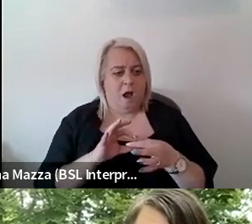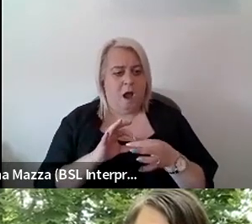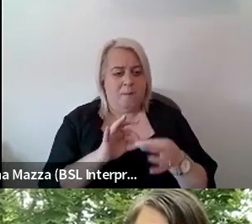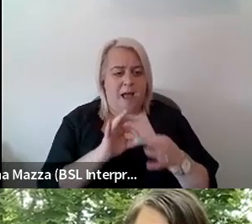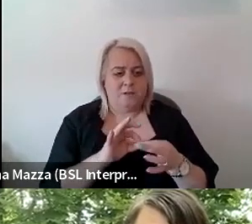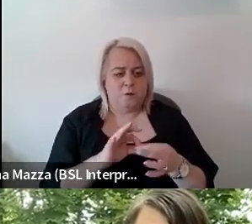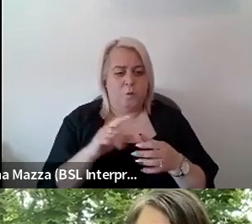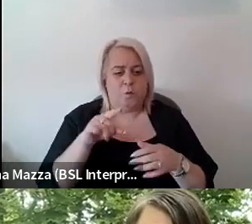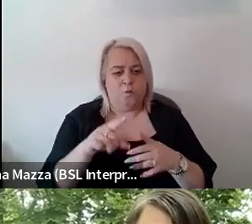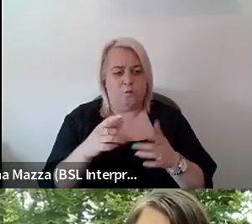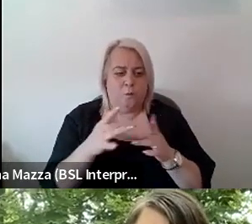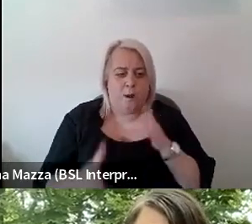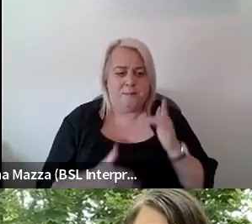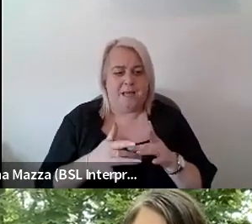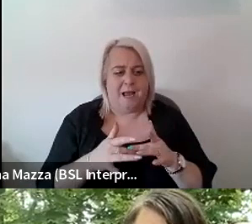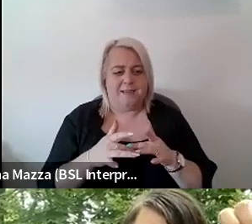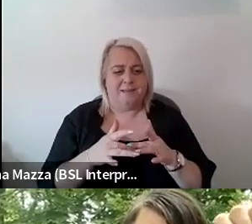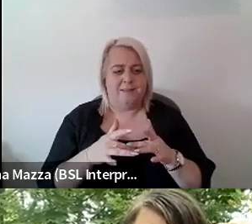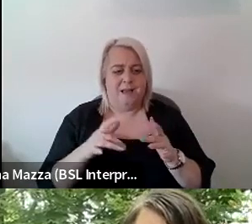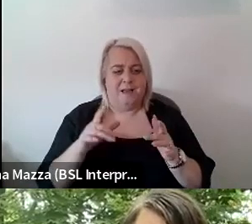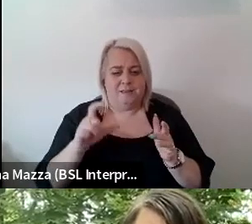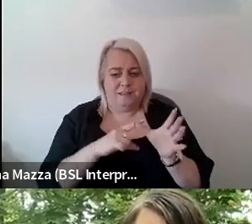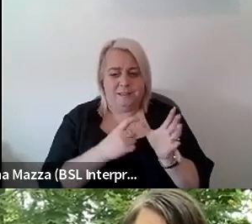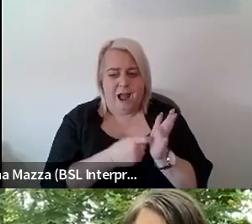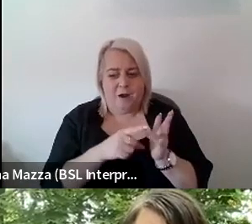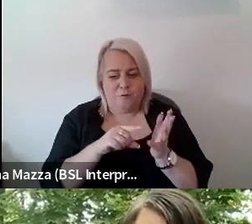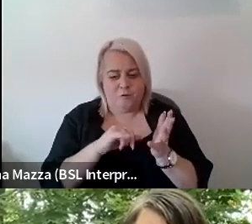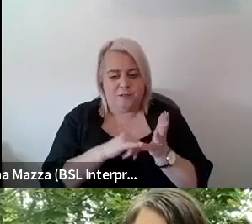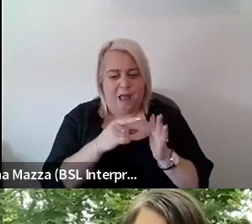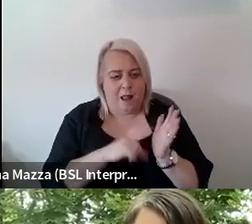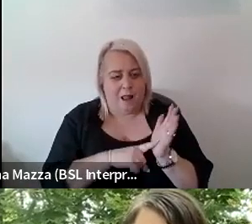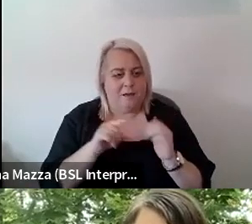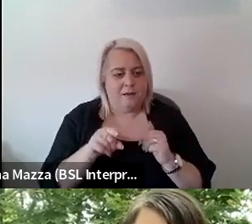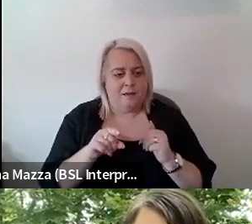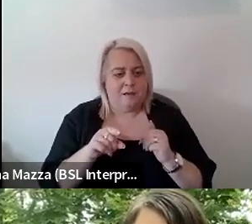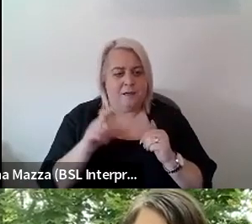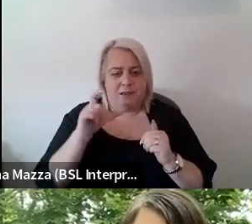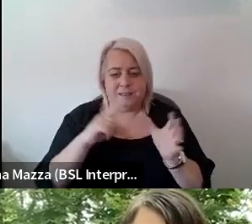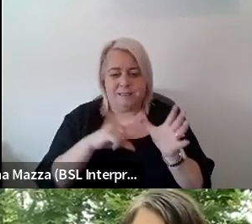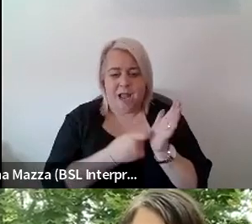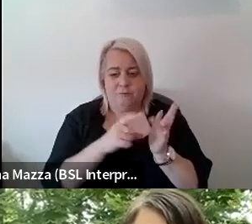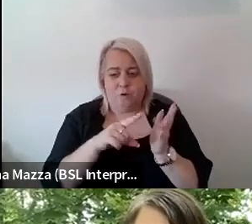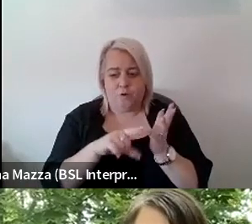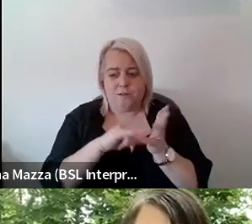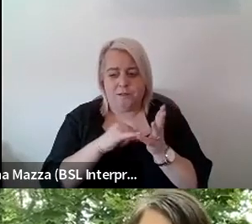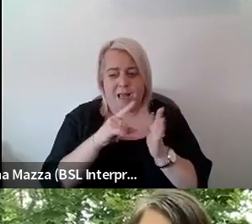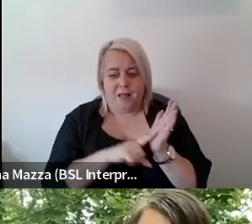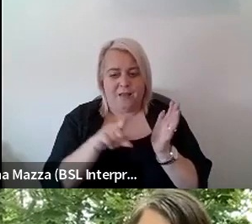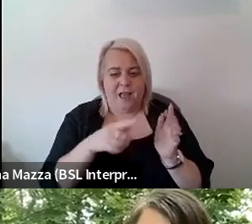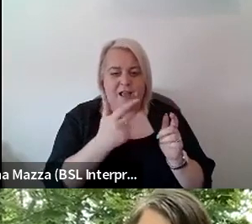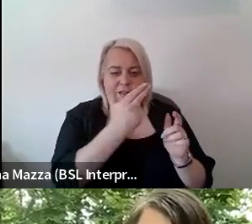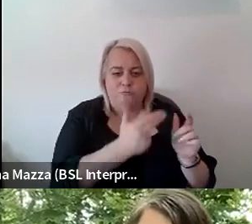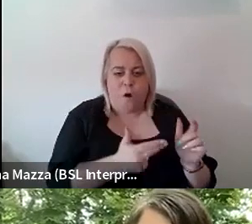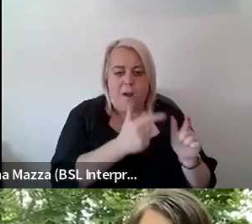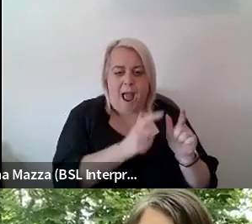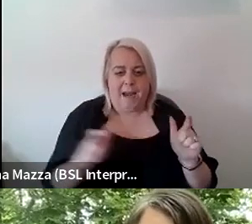carousels, just from a content side of things, not necessarily an accessibility side of things. But like carousels that animate, sure, is that the same sort of thing? Is